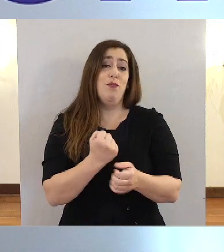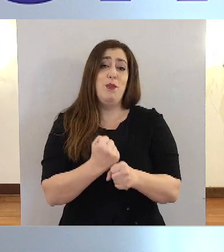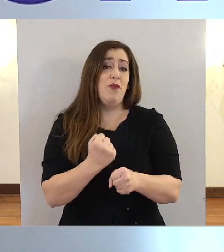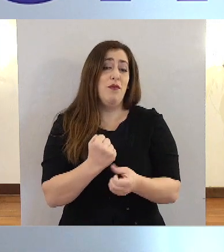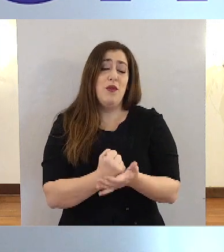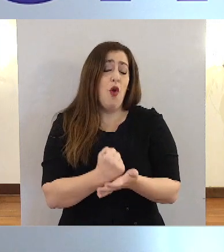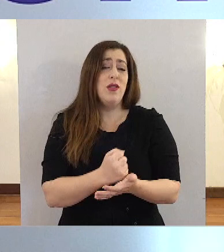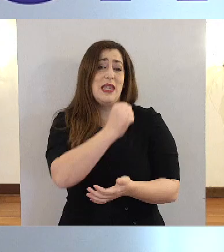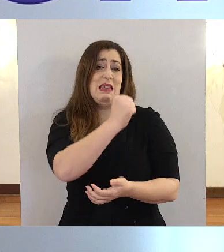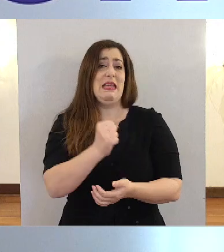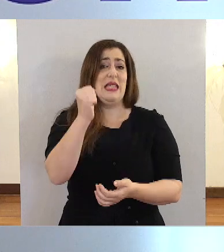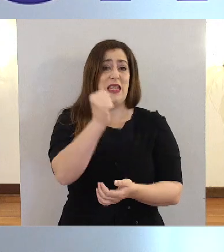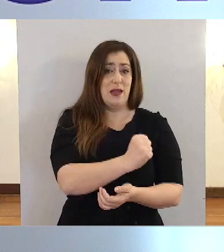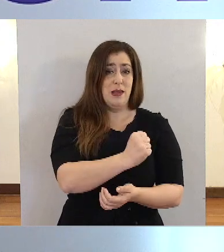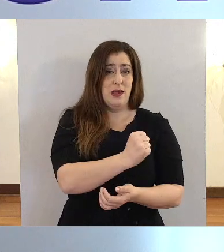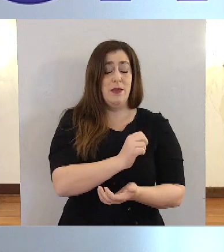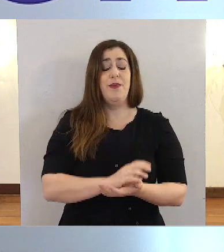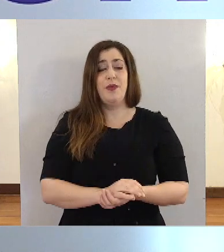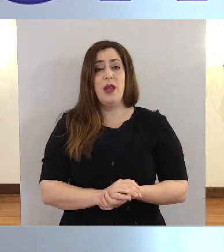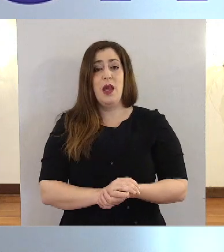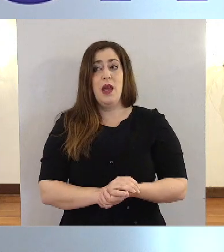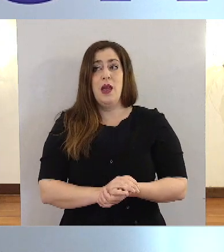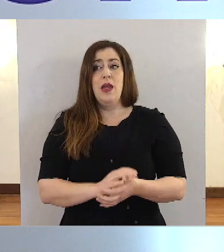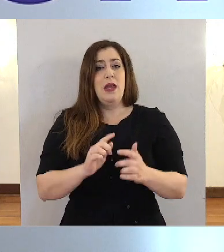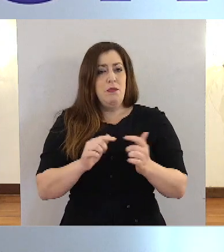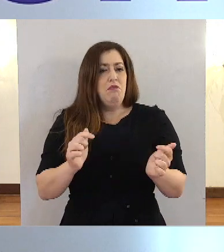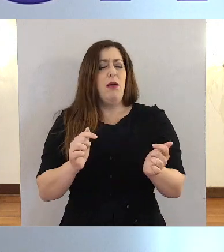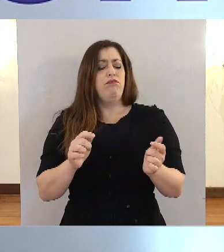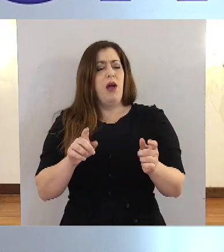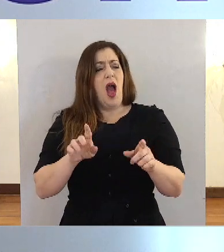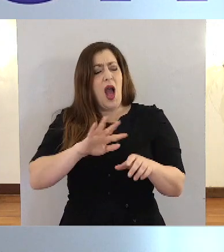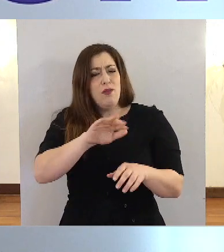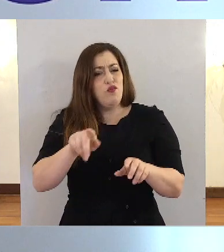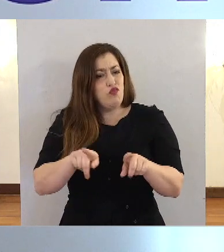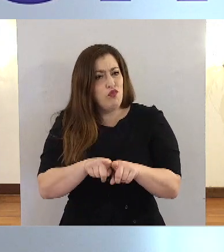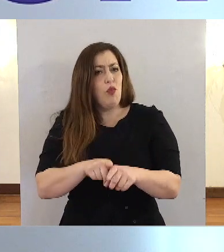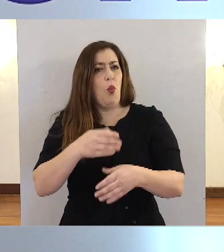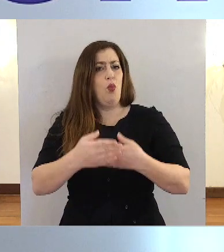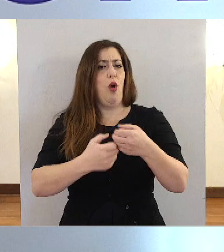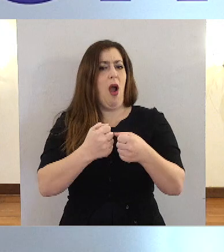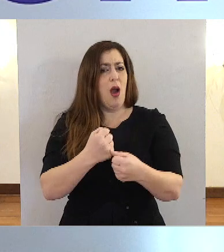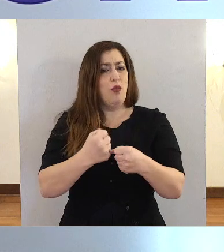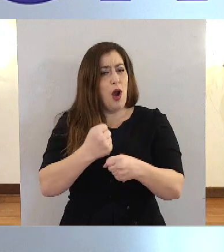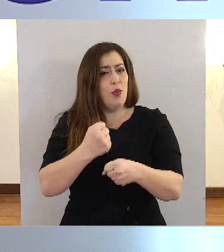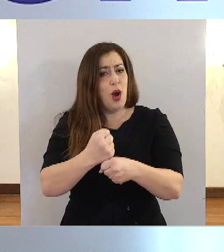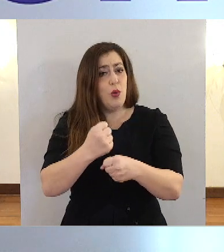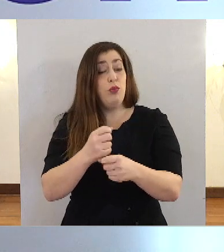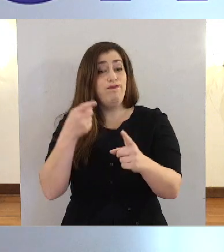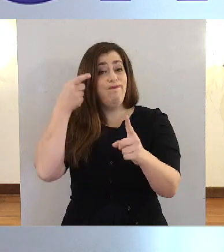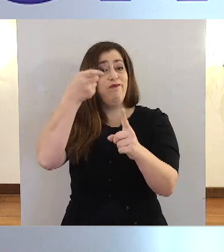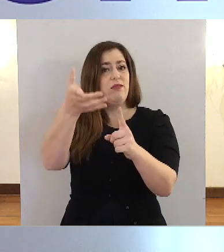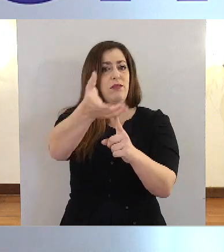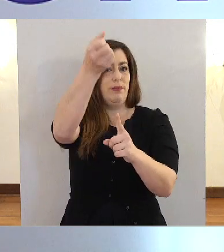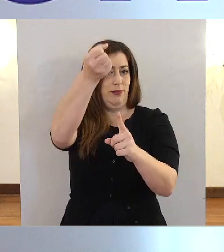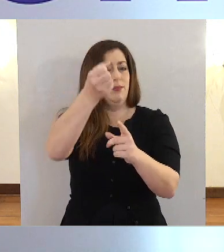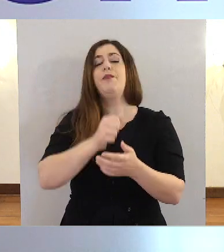virtual formats. However, we managed to reach and exceed the project targets. This would not have been possible